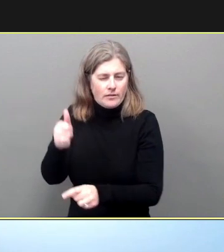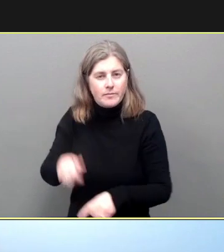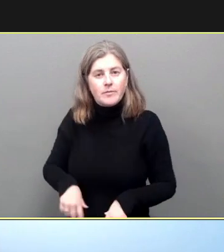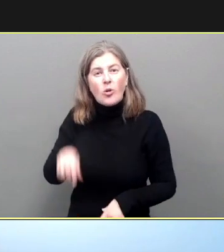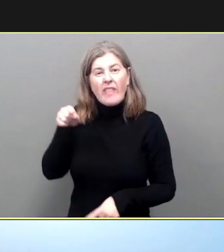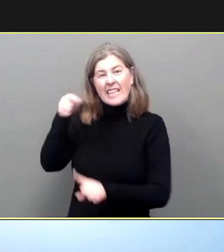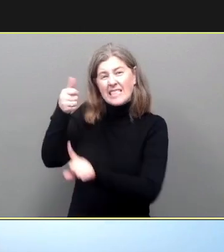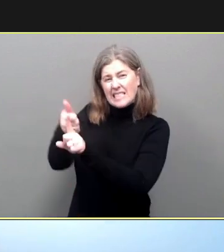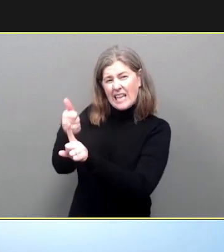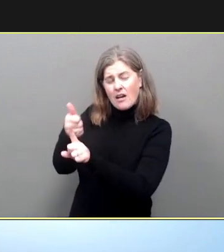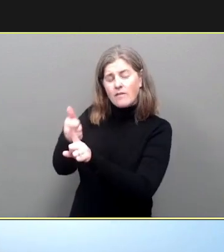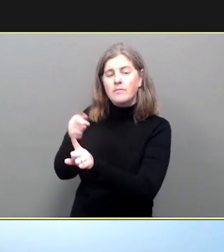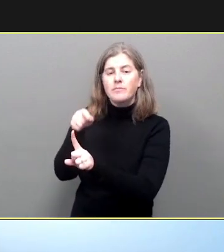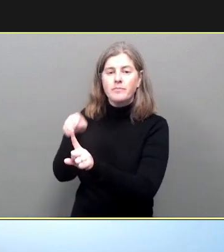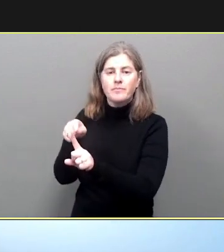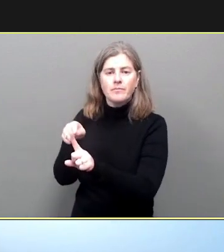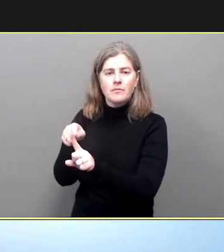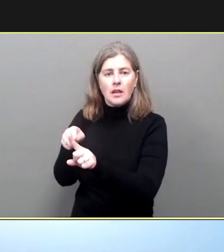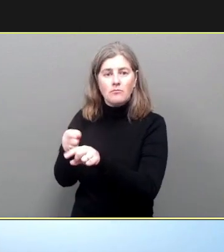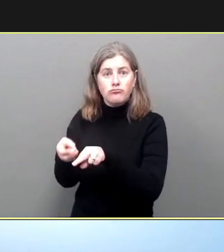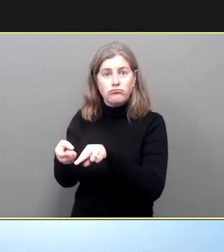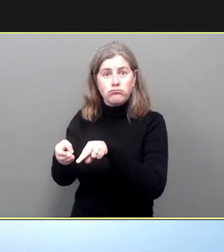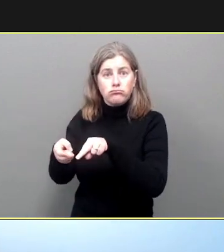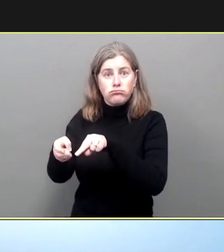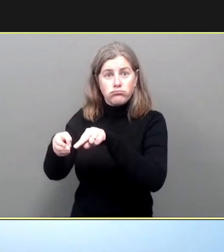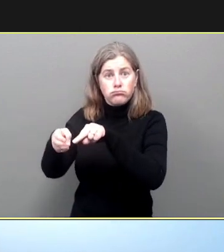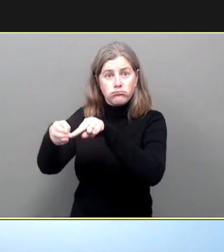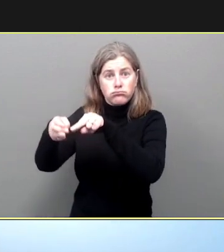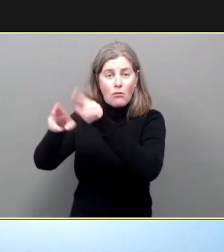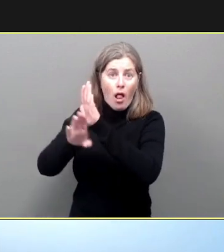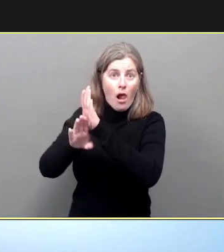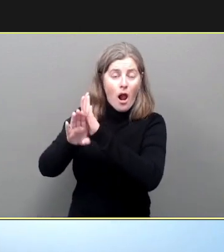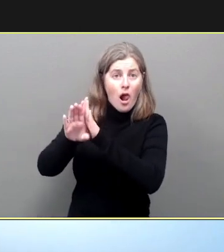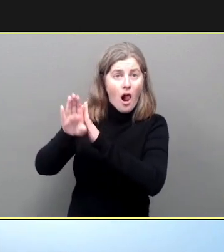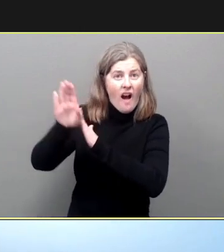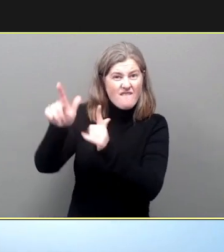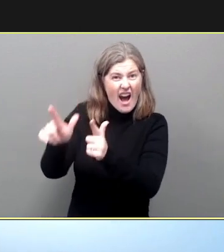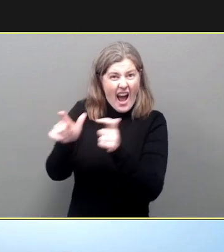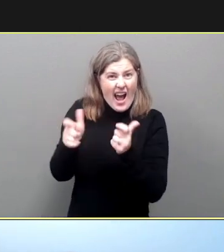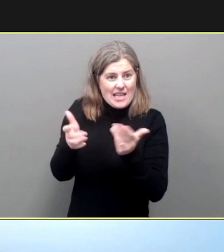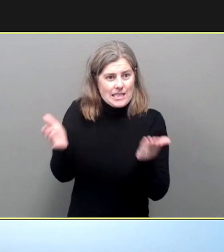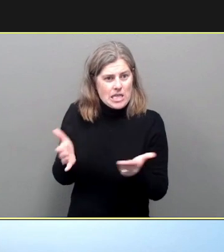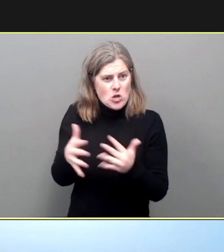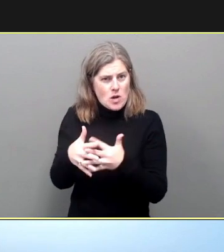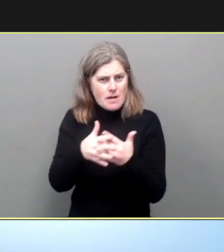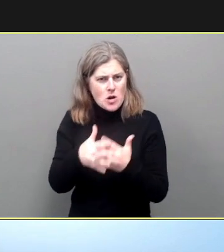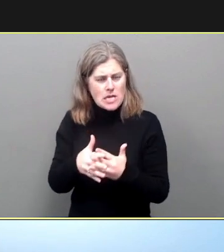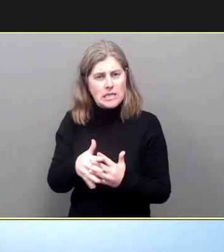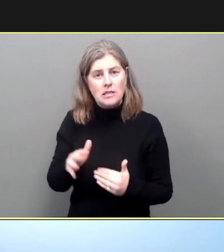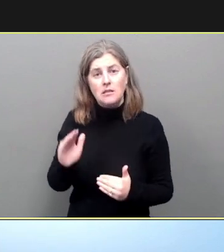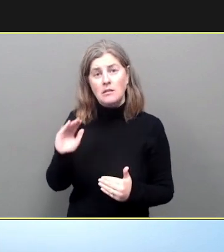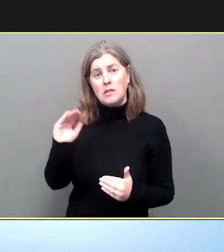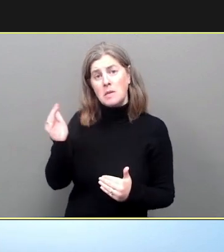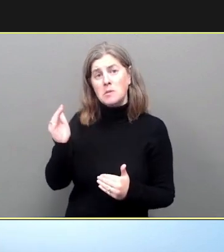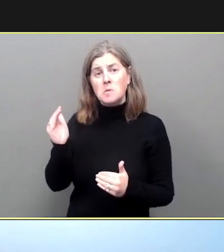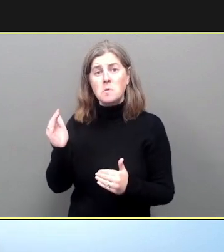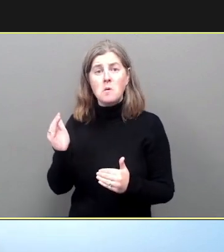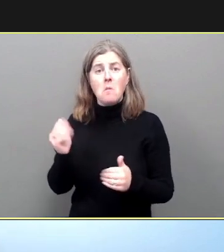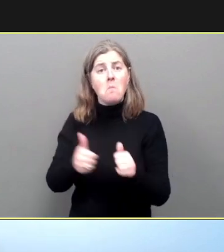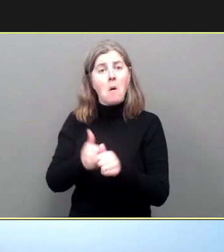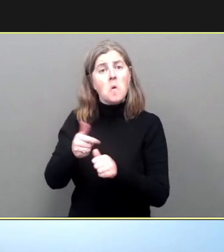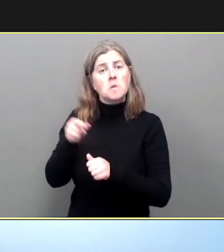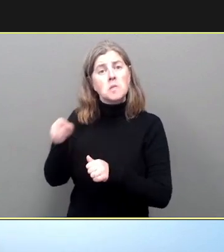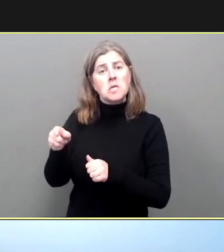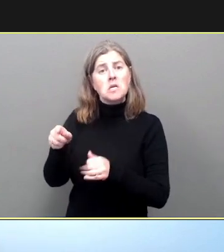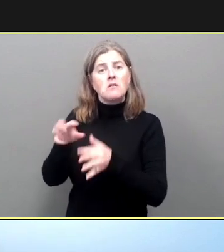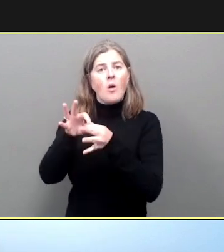is rising rapidly here in America. So initially cases were mostly associated